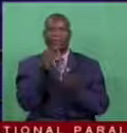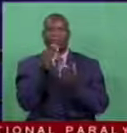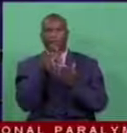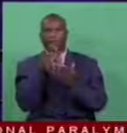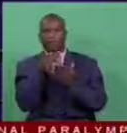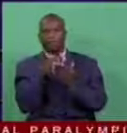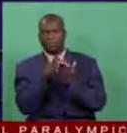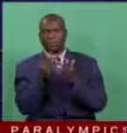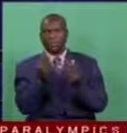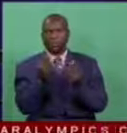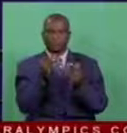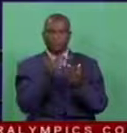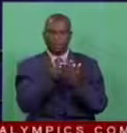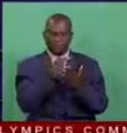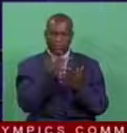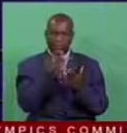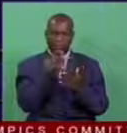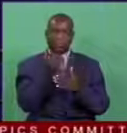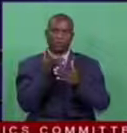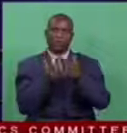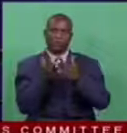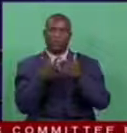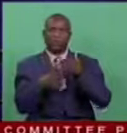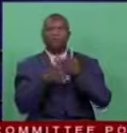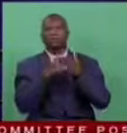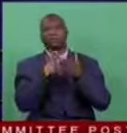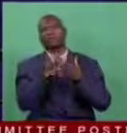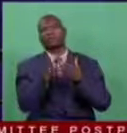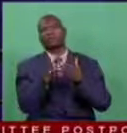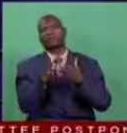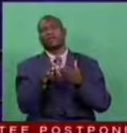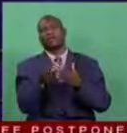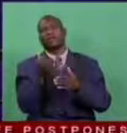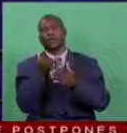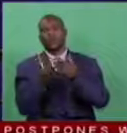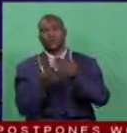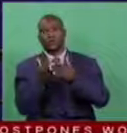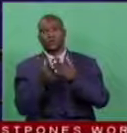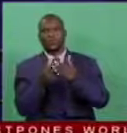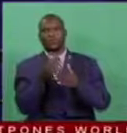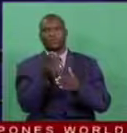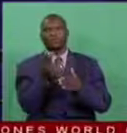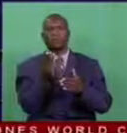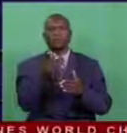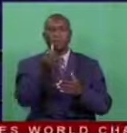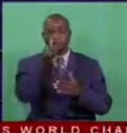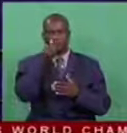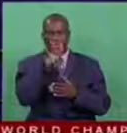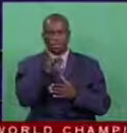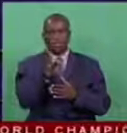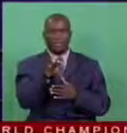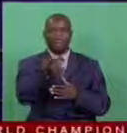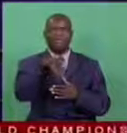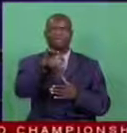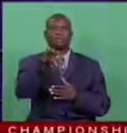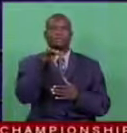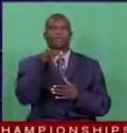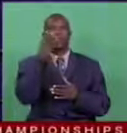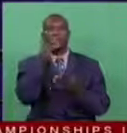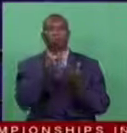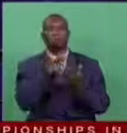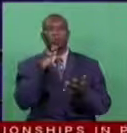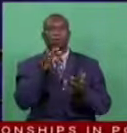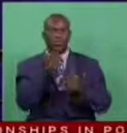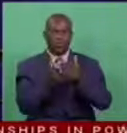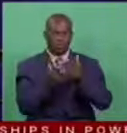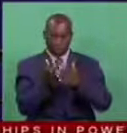mainly targeted at young people. I think, as you already know, young people are really the majority in the country. The young people hold our future, and for